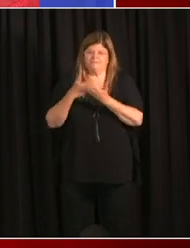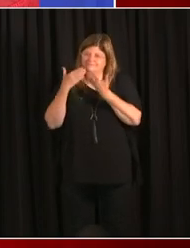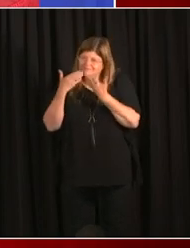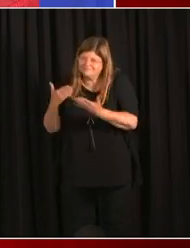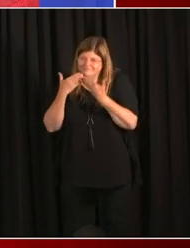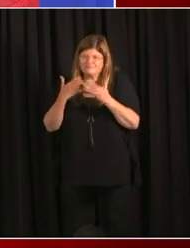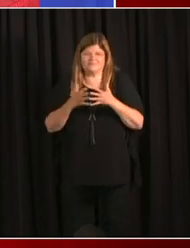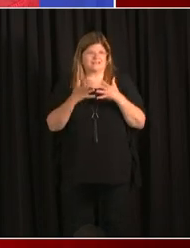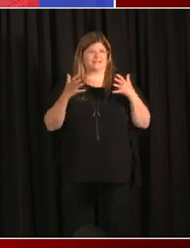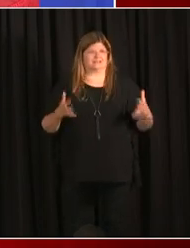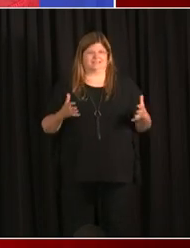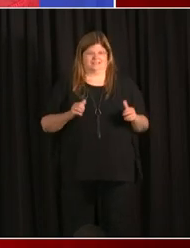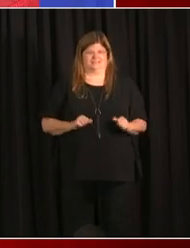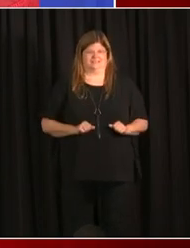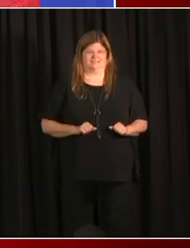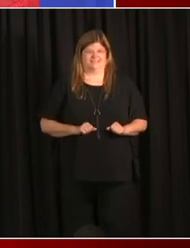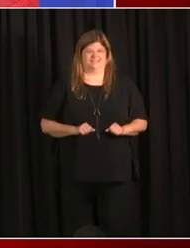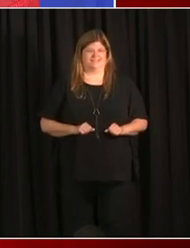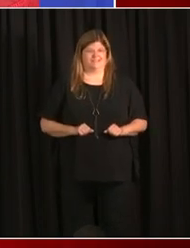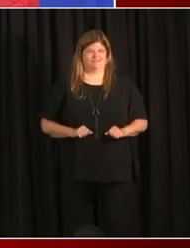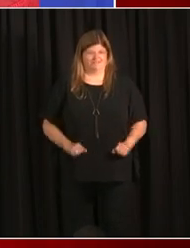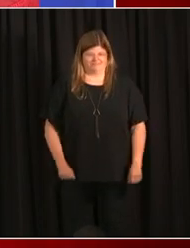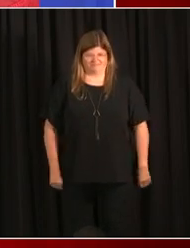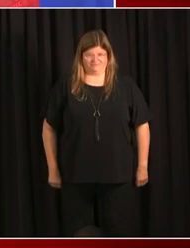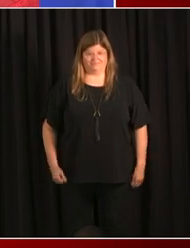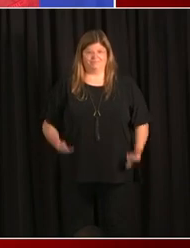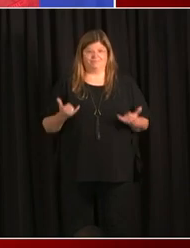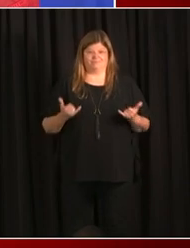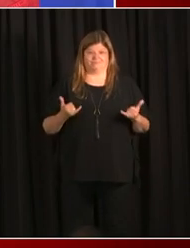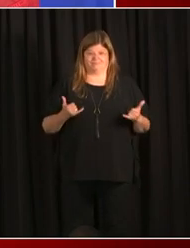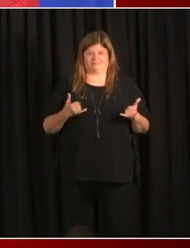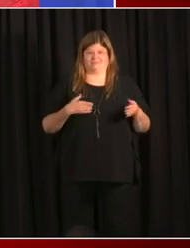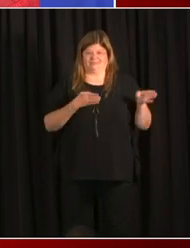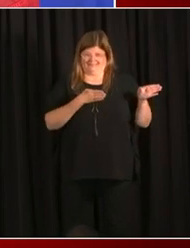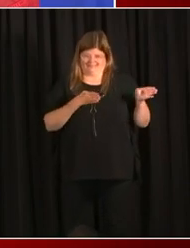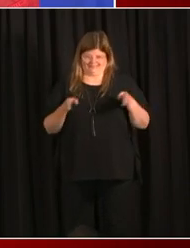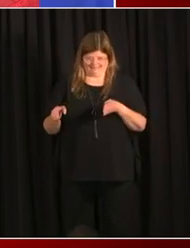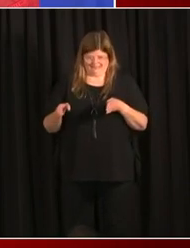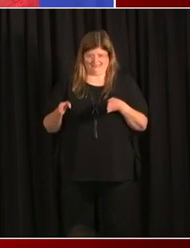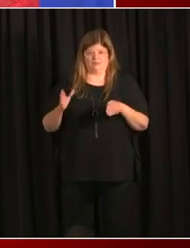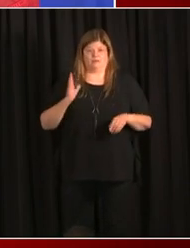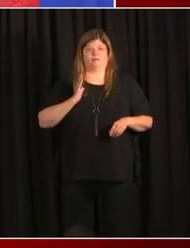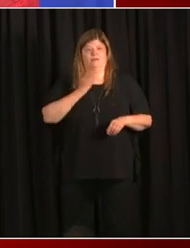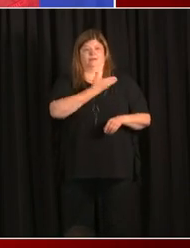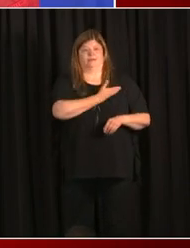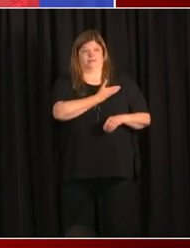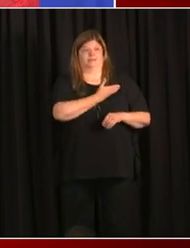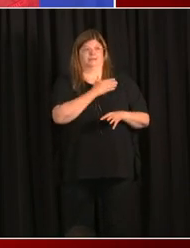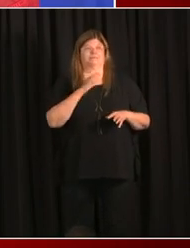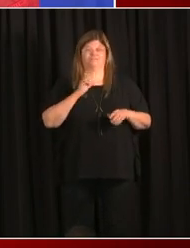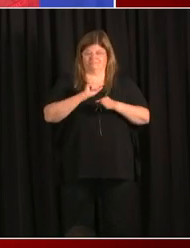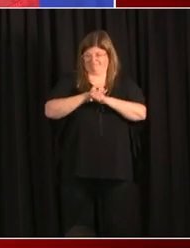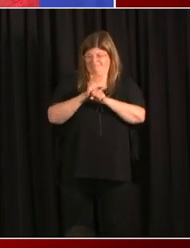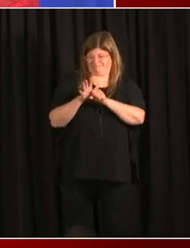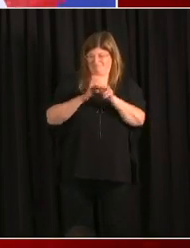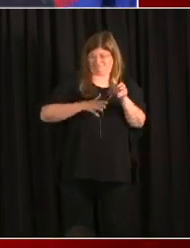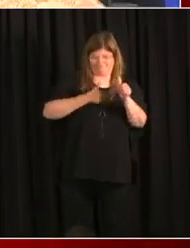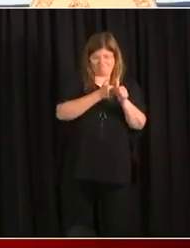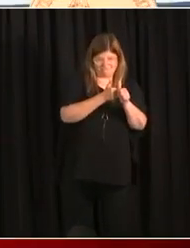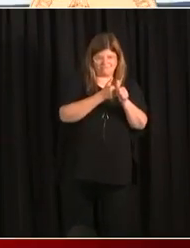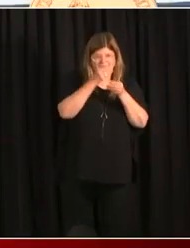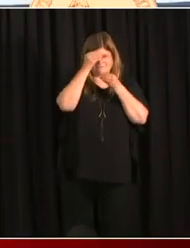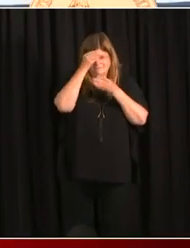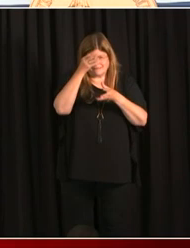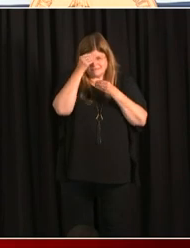you, Dr. Mitchell. Now let me shift to our COVID update. Here you can